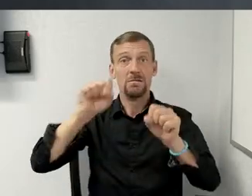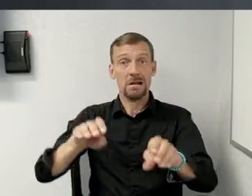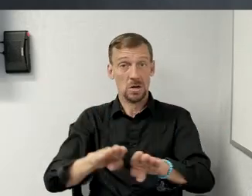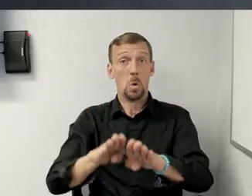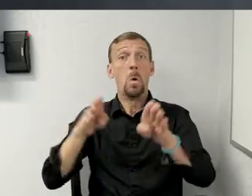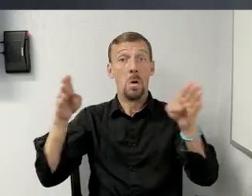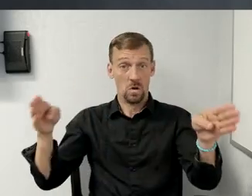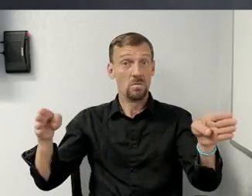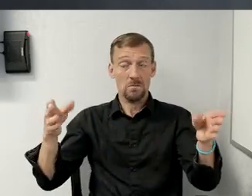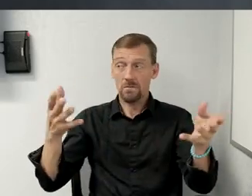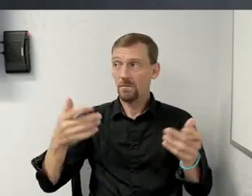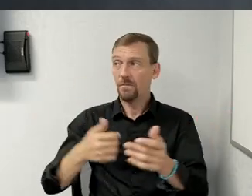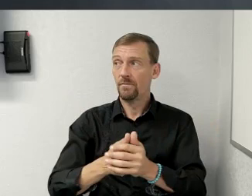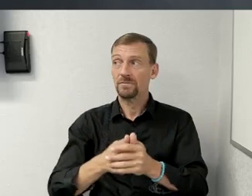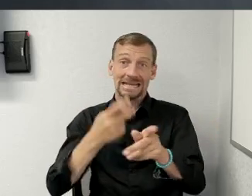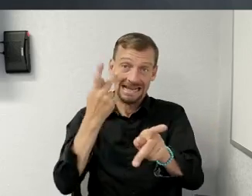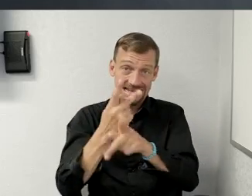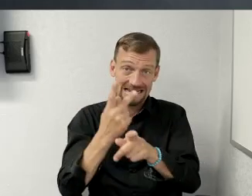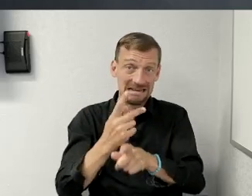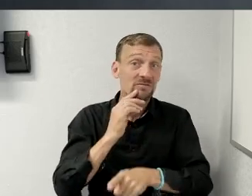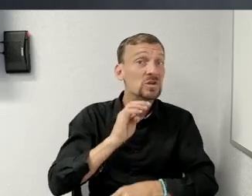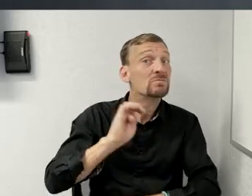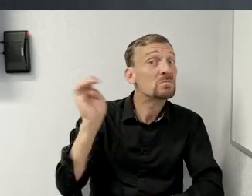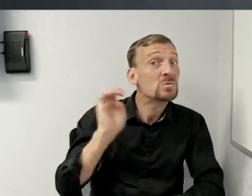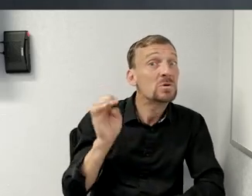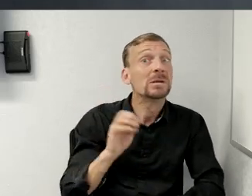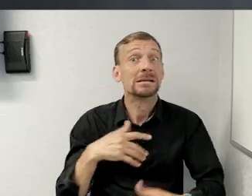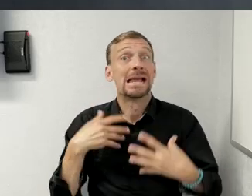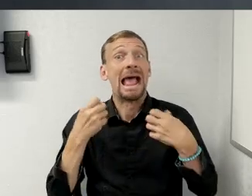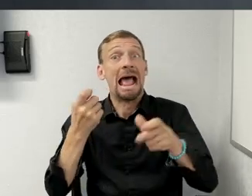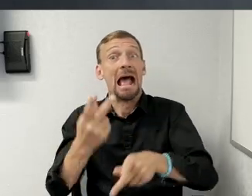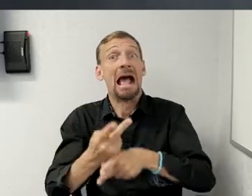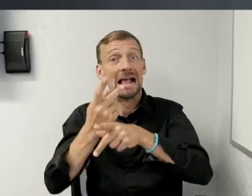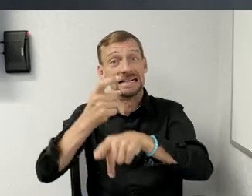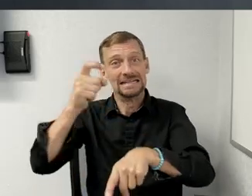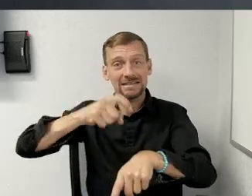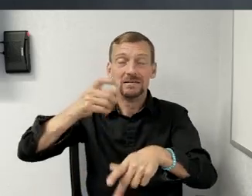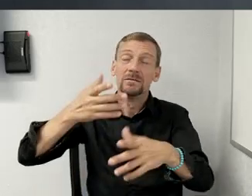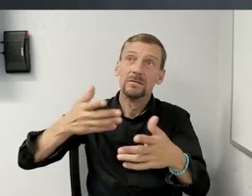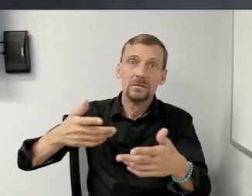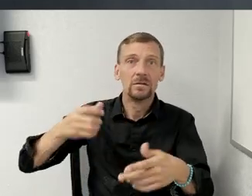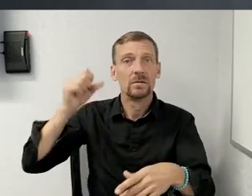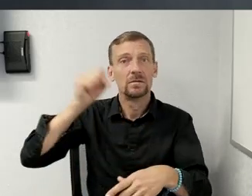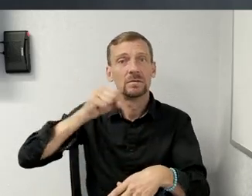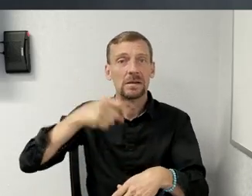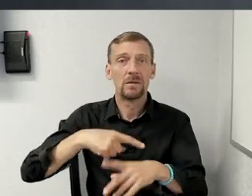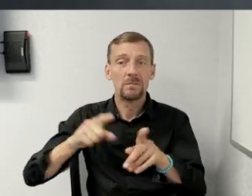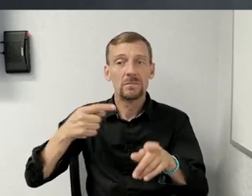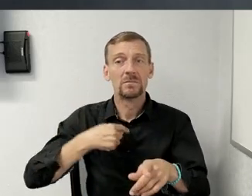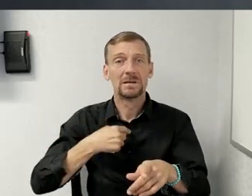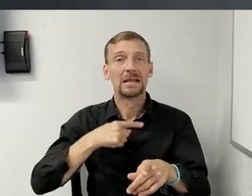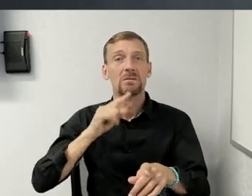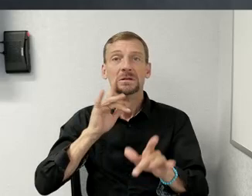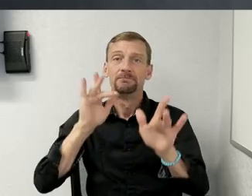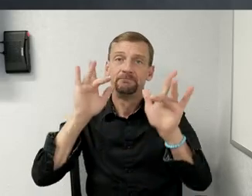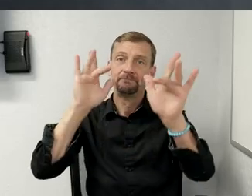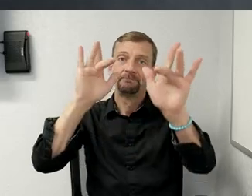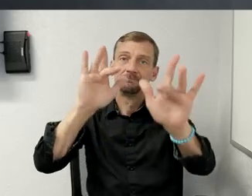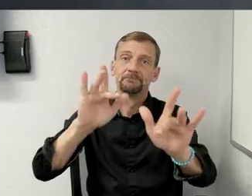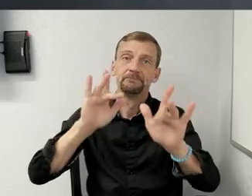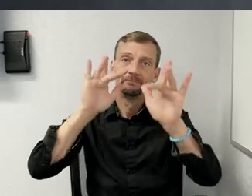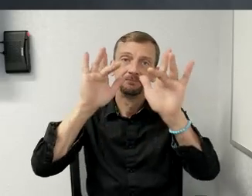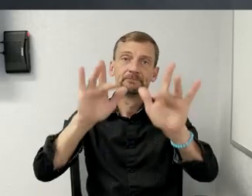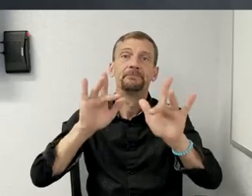open, to take care of emergent healthcare needs. But I really, I sympathize, I